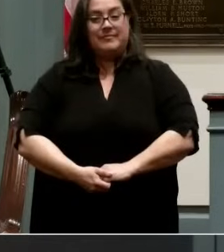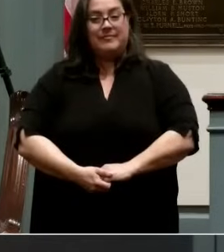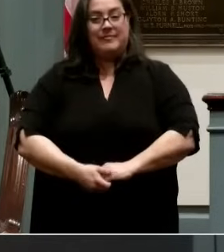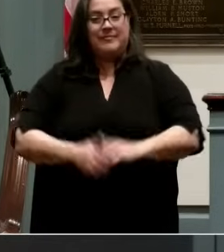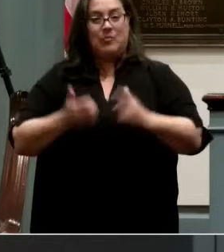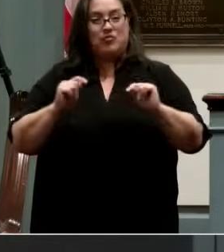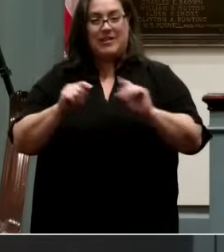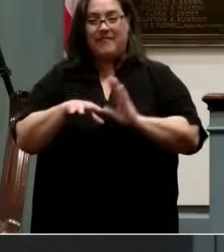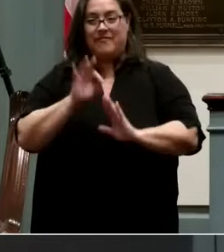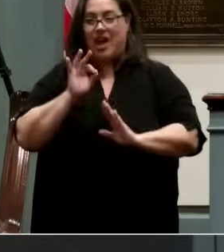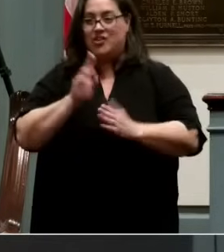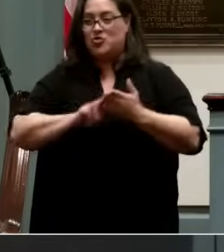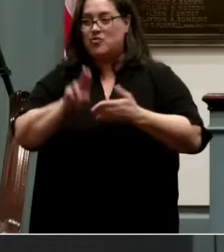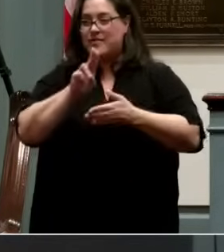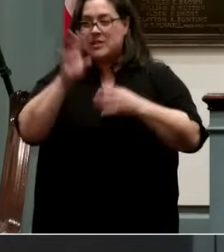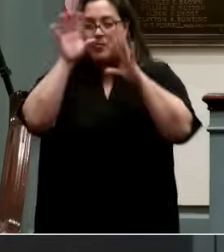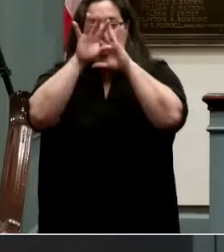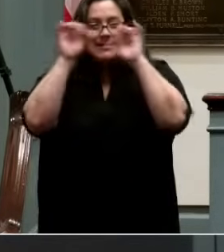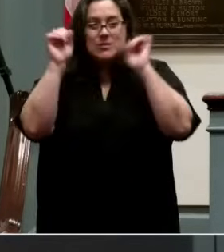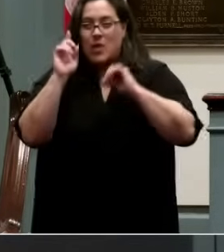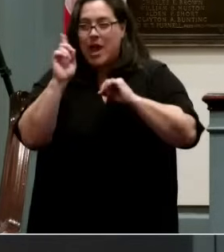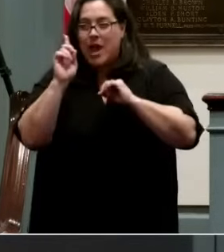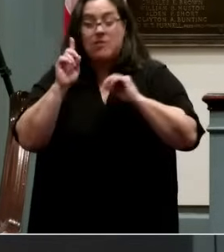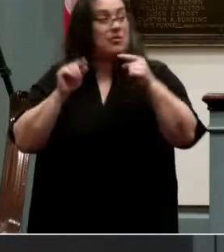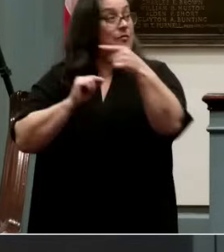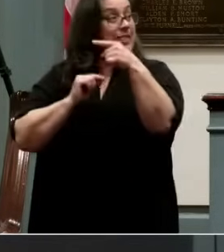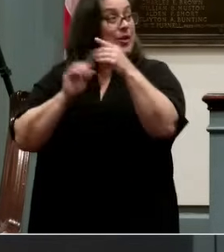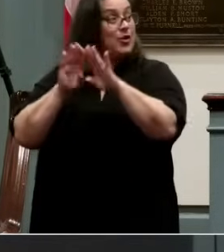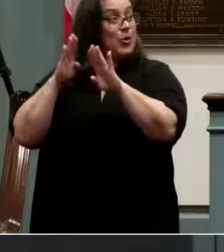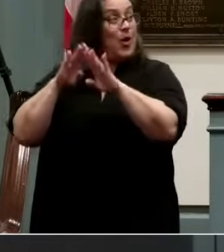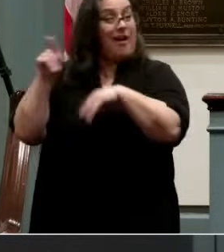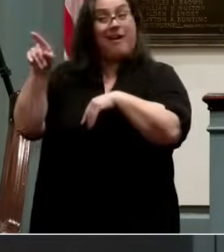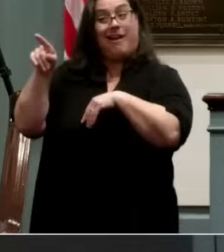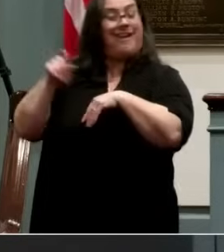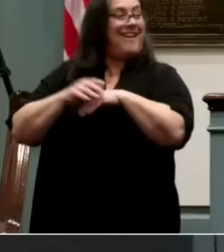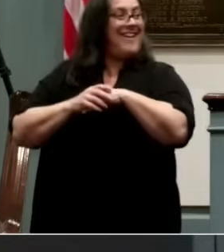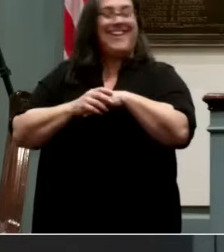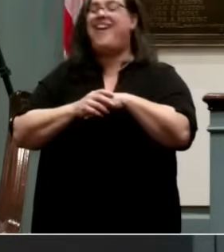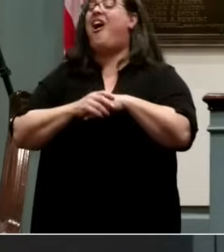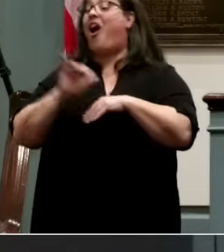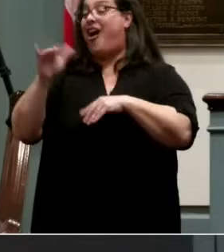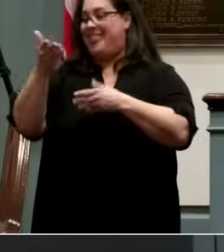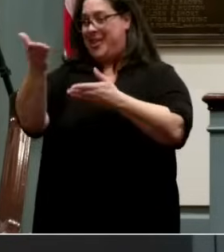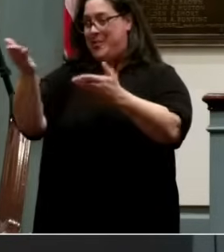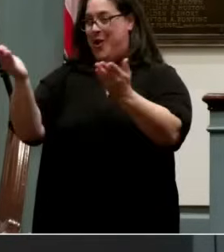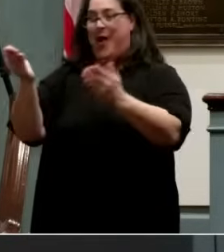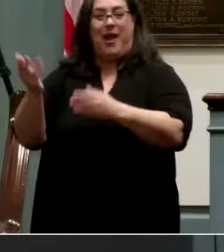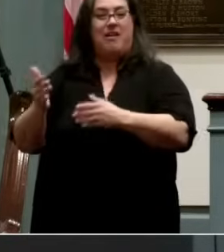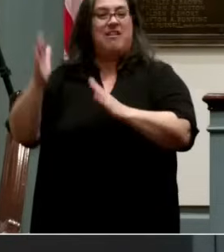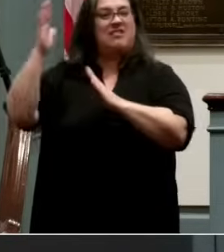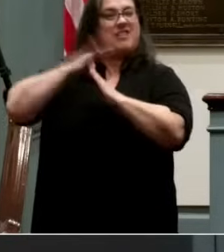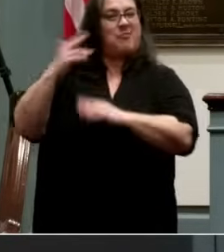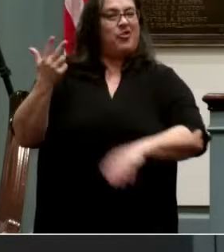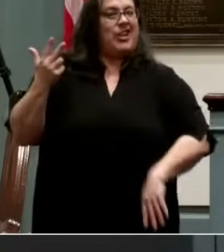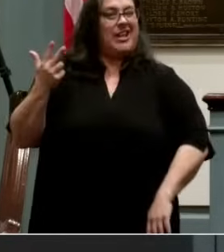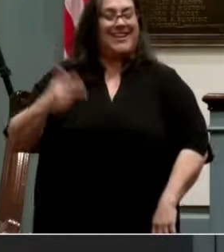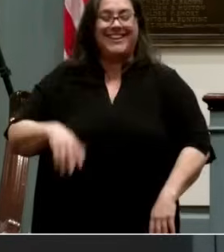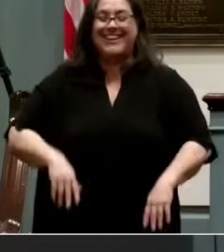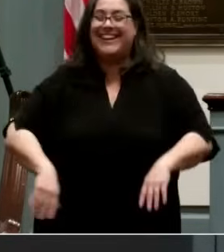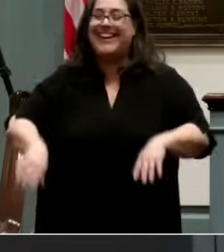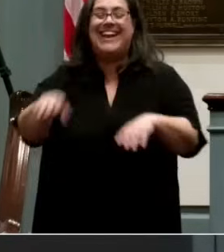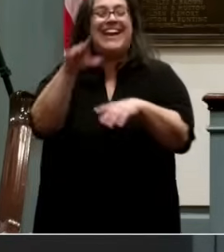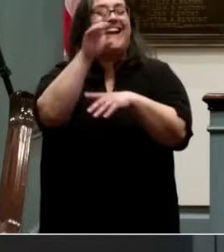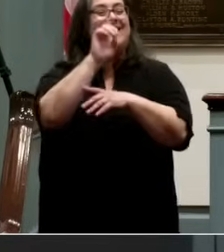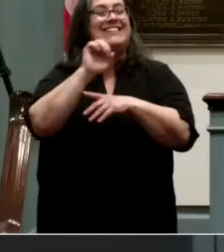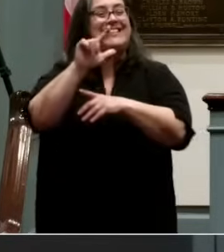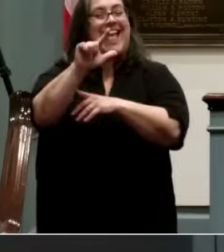I'm trying to find our university presidents. Over by the door to the right. There we are, the big three. At Delaware